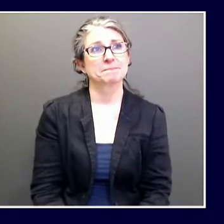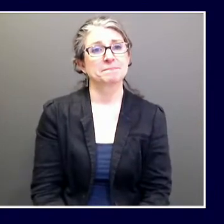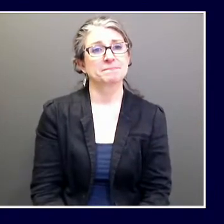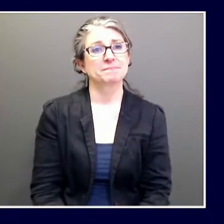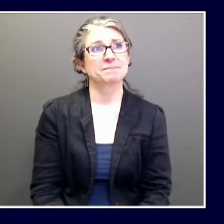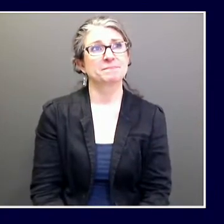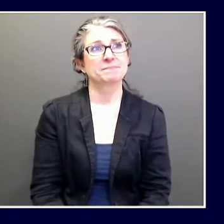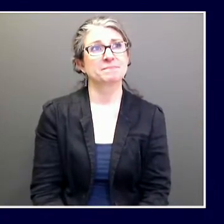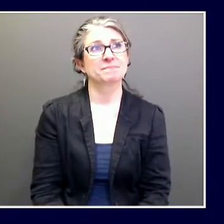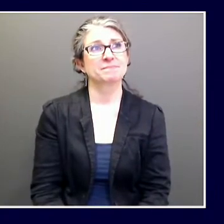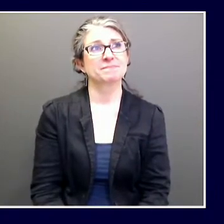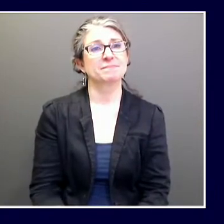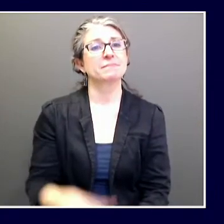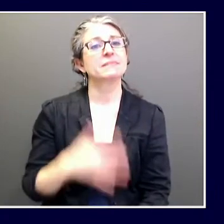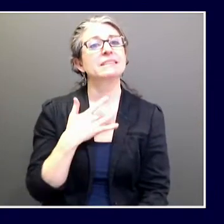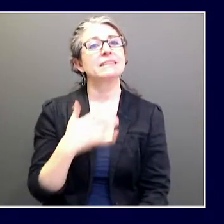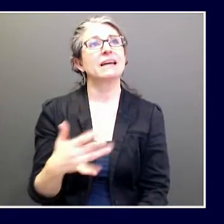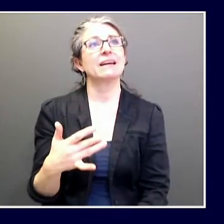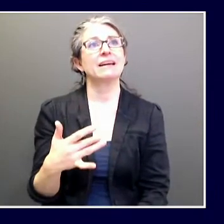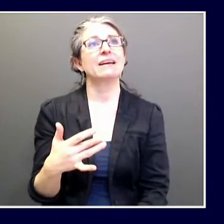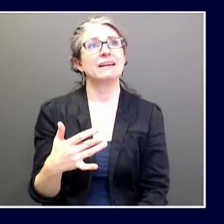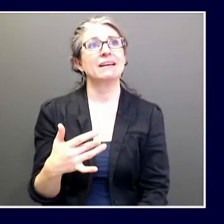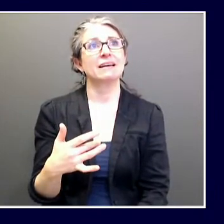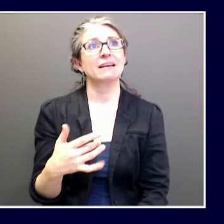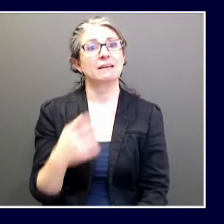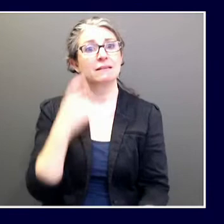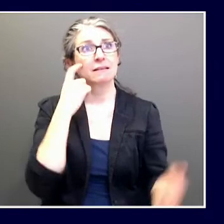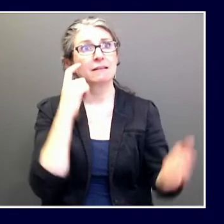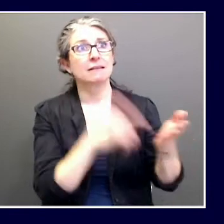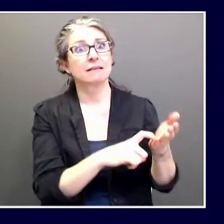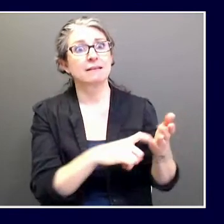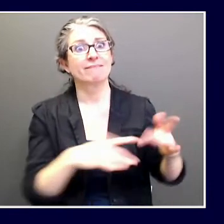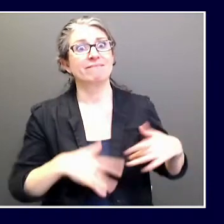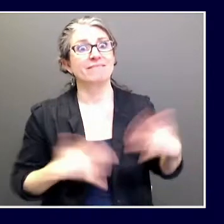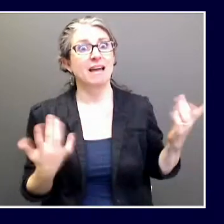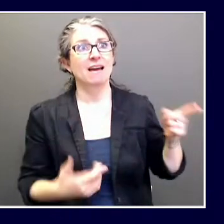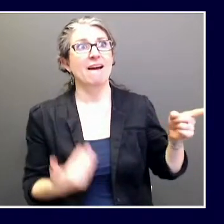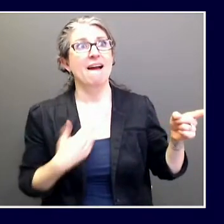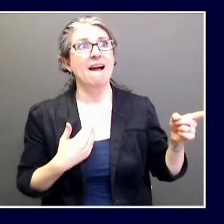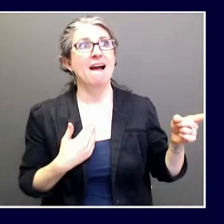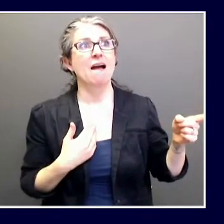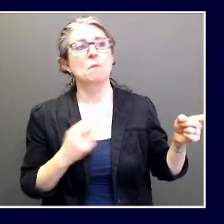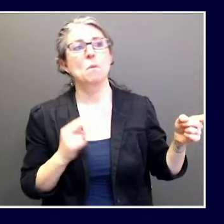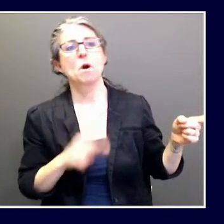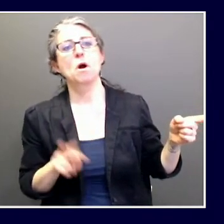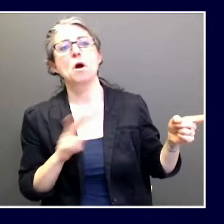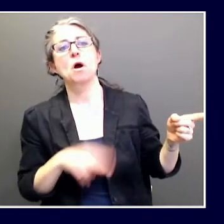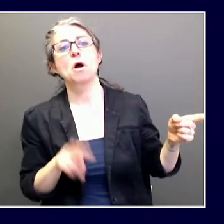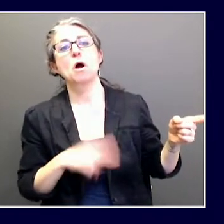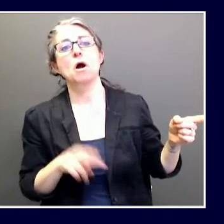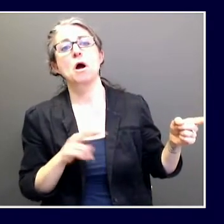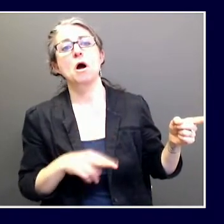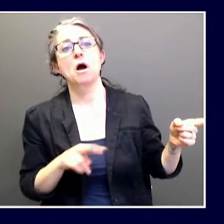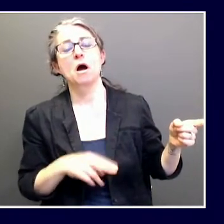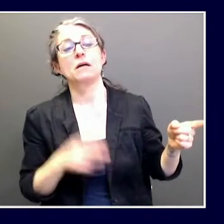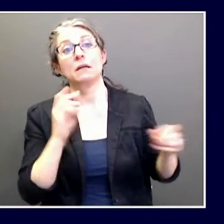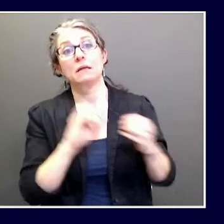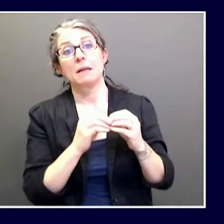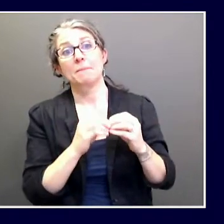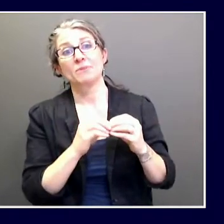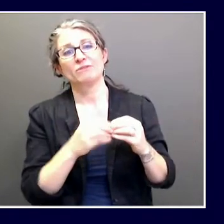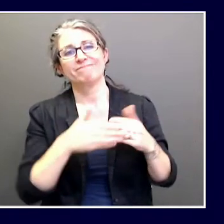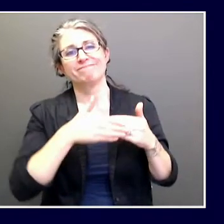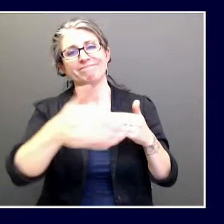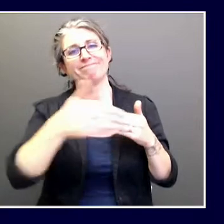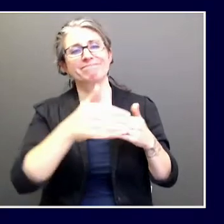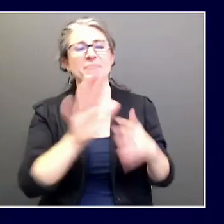case spikes after events around 10, maybe 12 days after the event itself. In some cases, even 14. So we're still